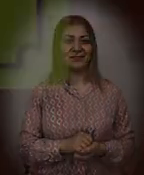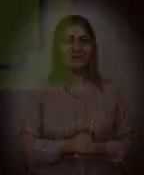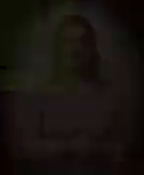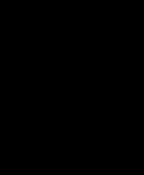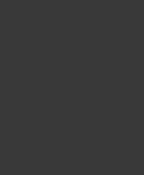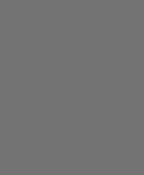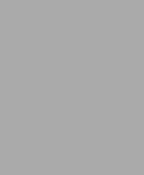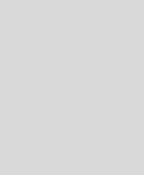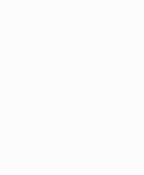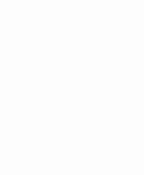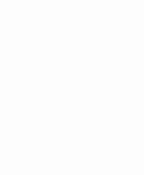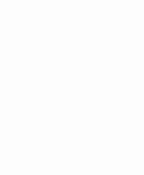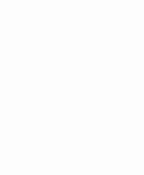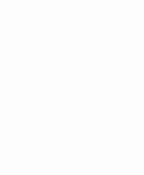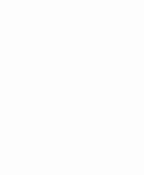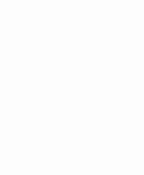good